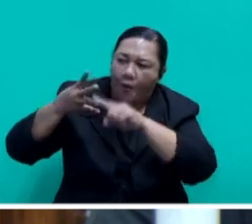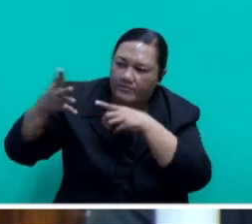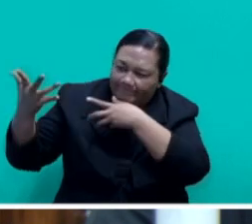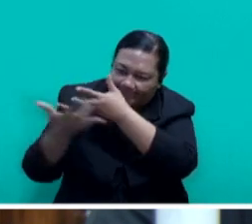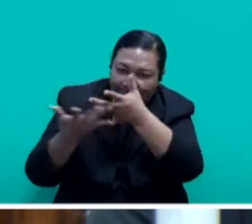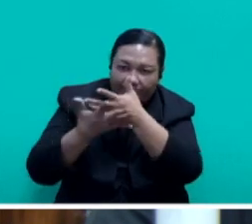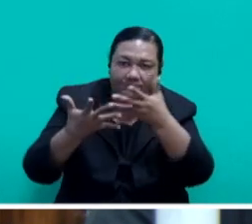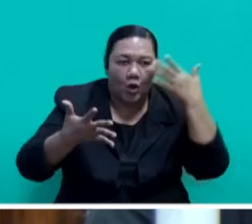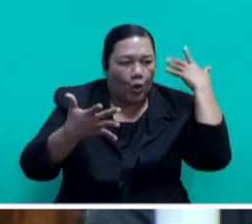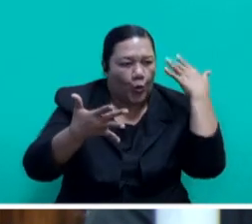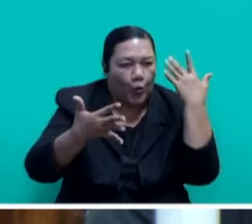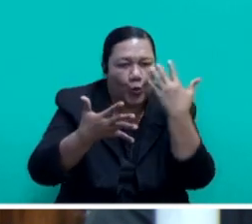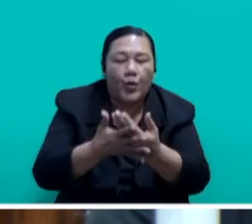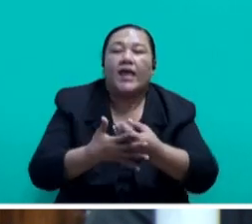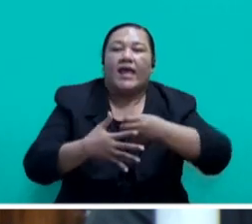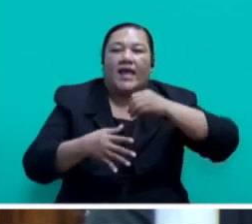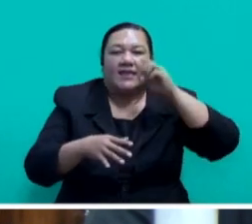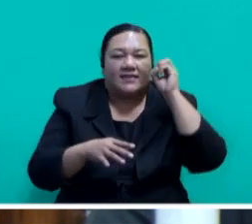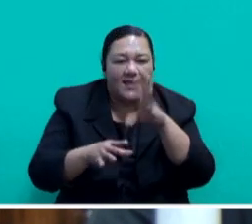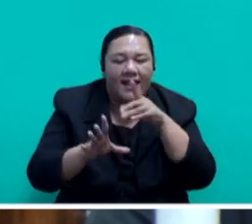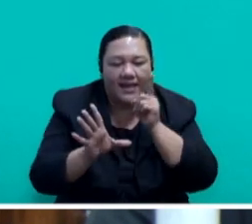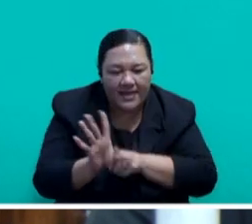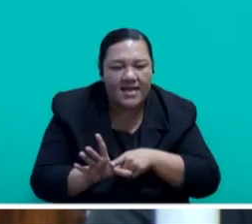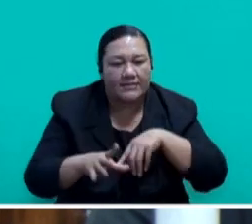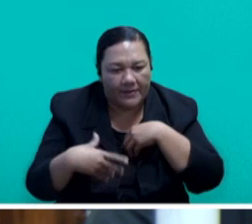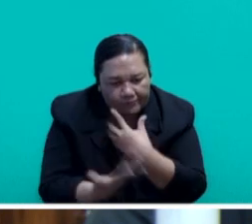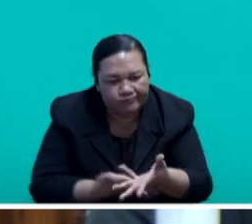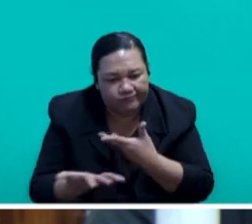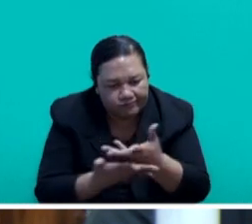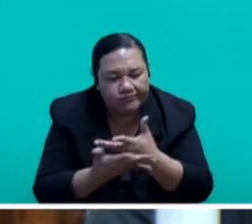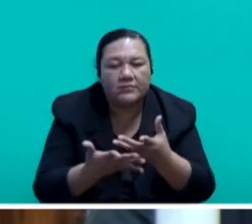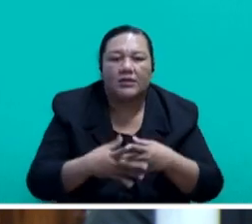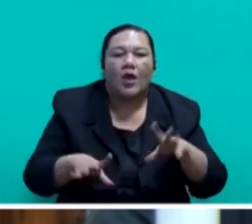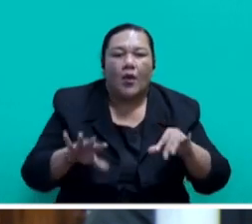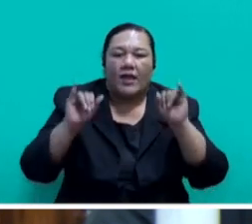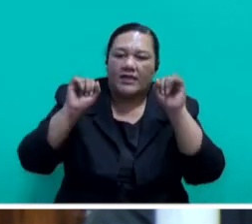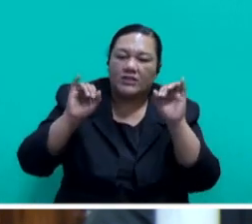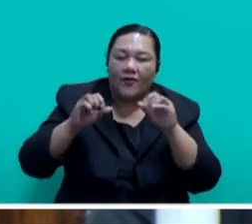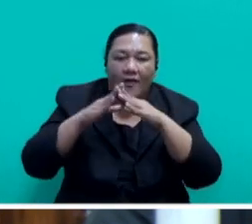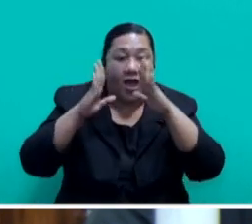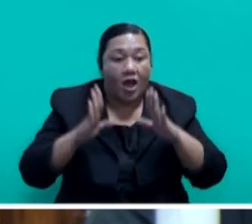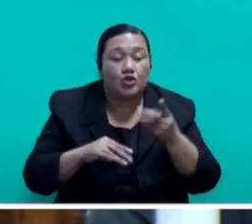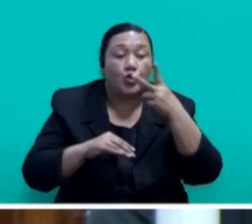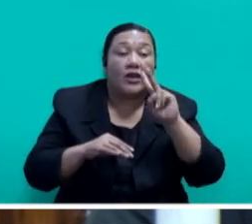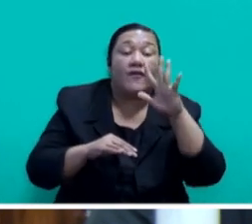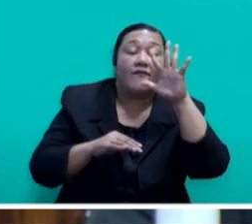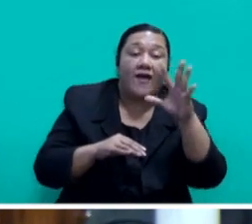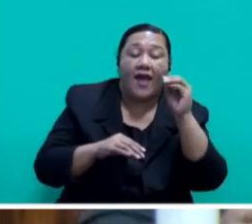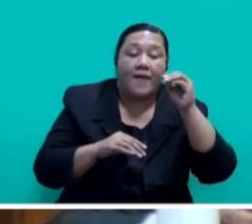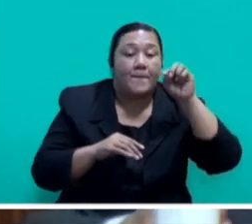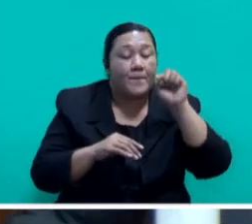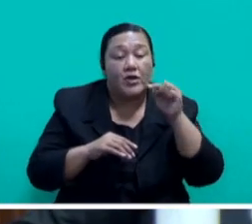decades. To address the pressing issue, the Ministry of Housing has been allocated a substantial sum of $25.7 million in